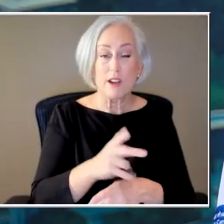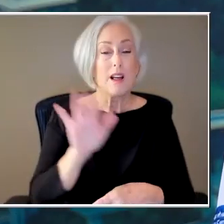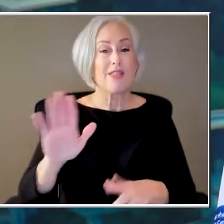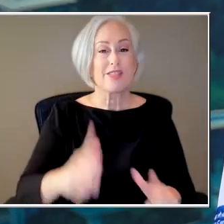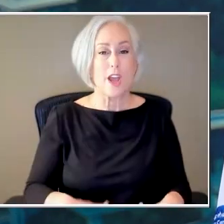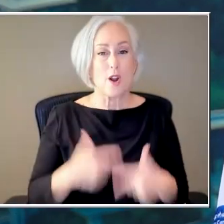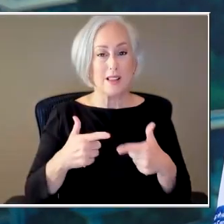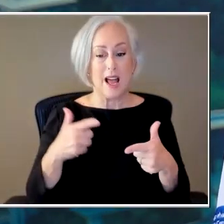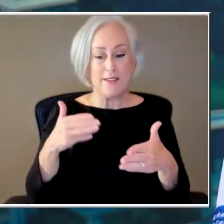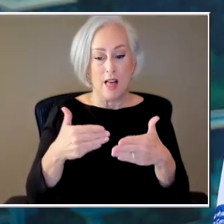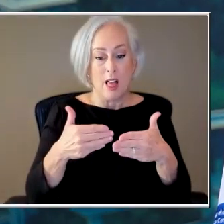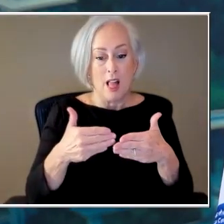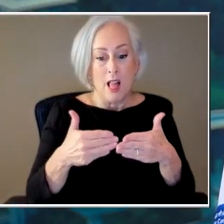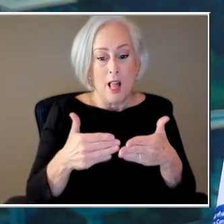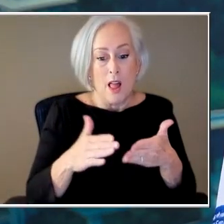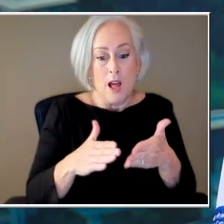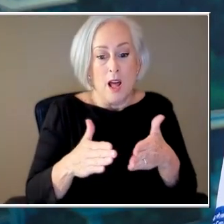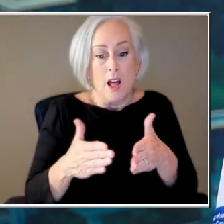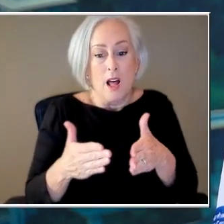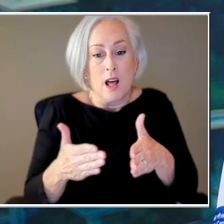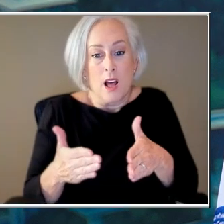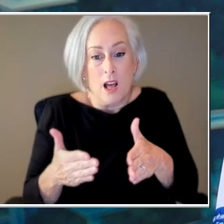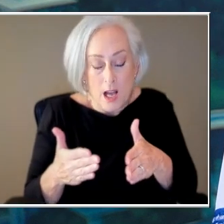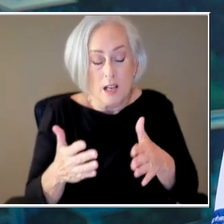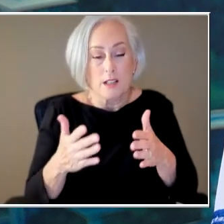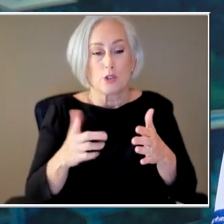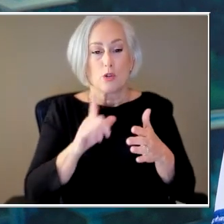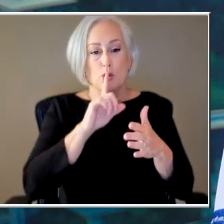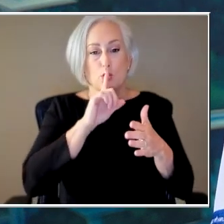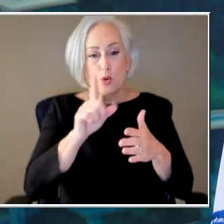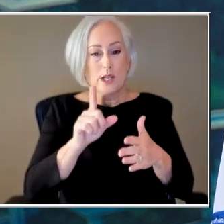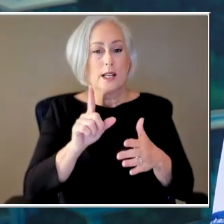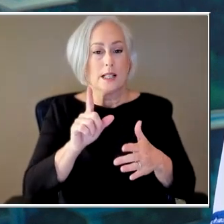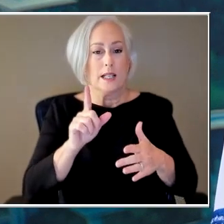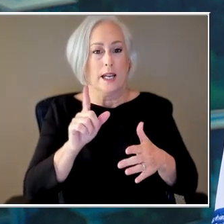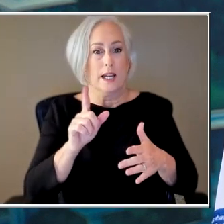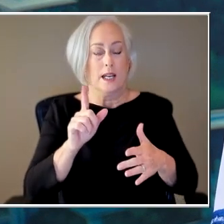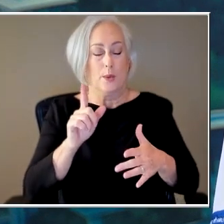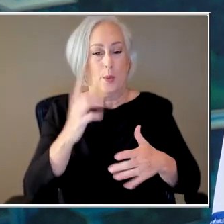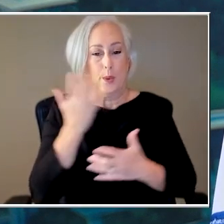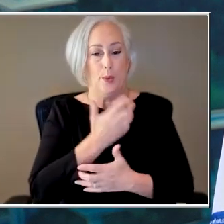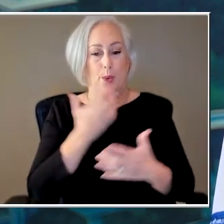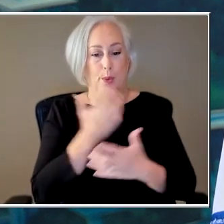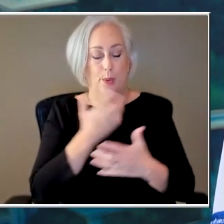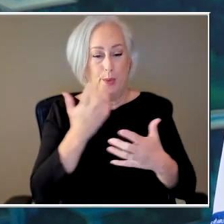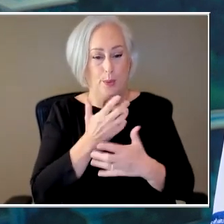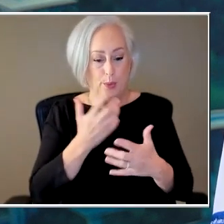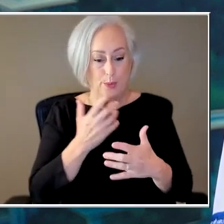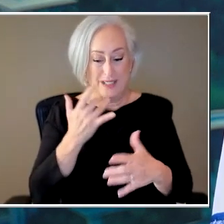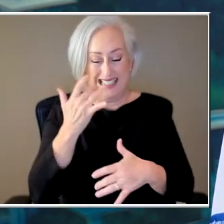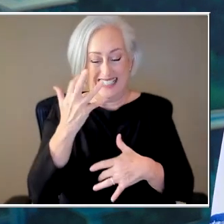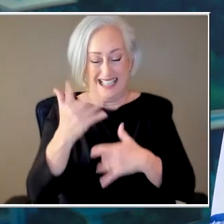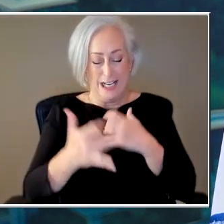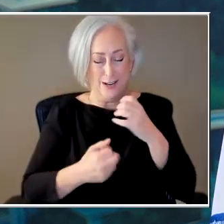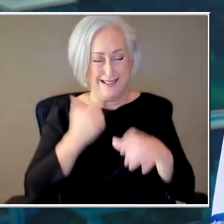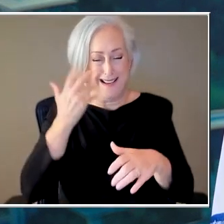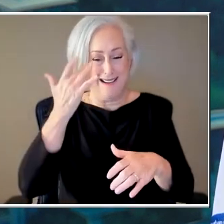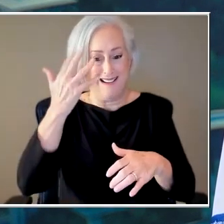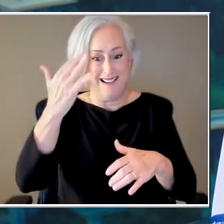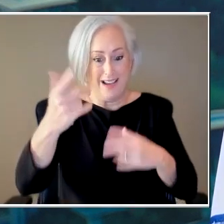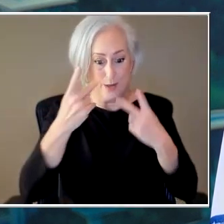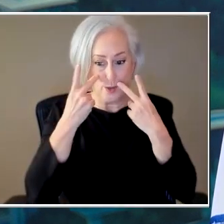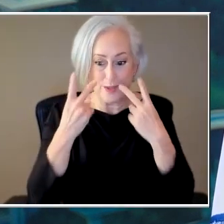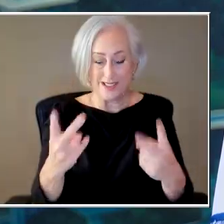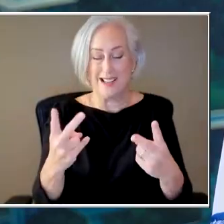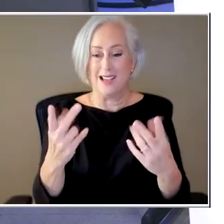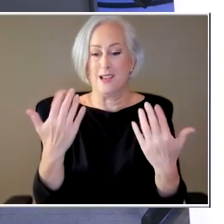in relatively short order. So it's very dramatic. Years later, to see them, it's you're just in awe when they come to